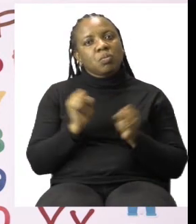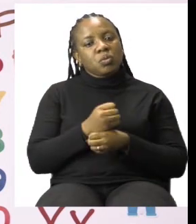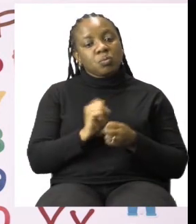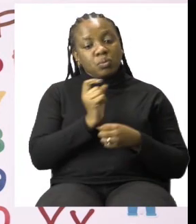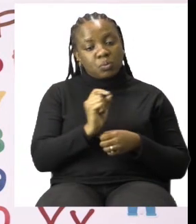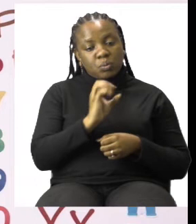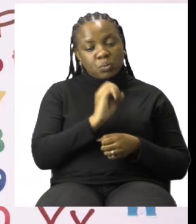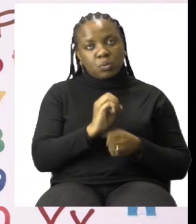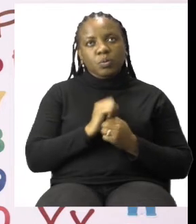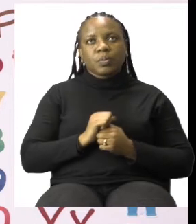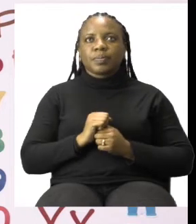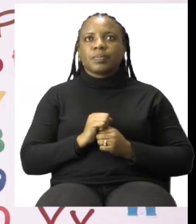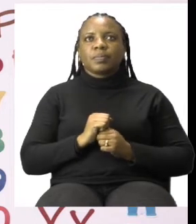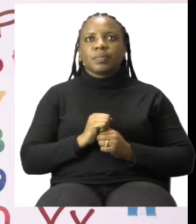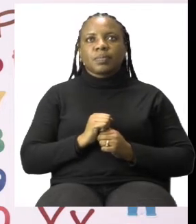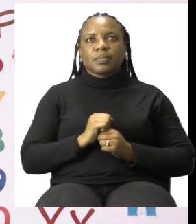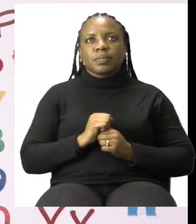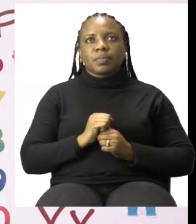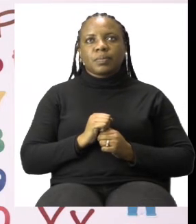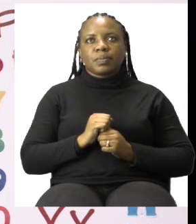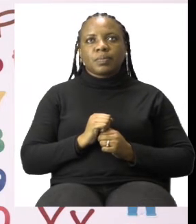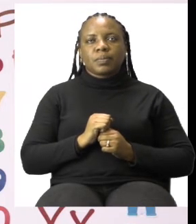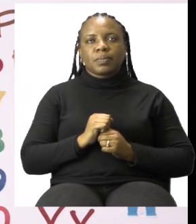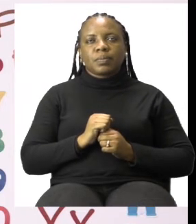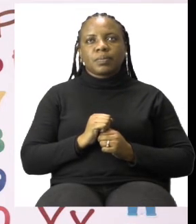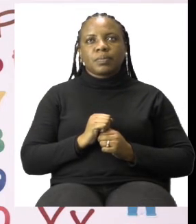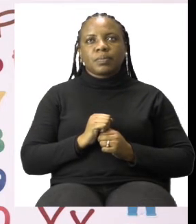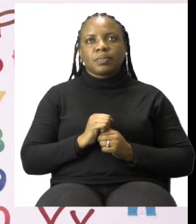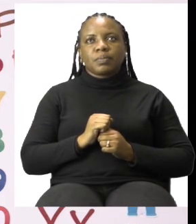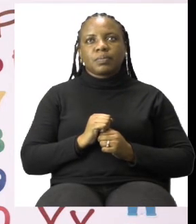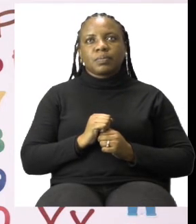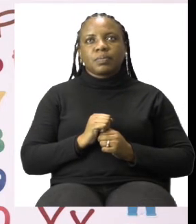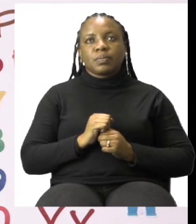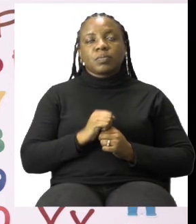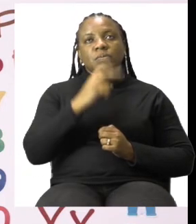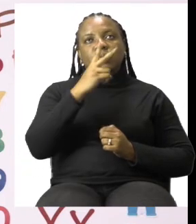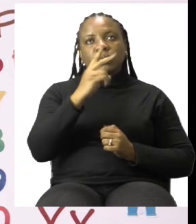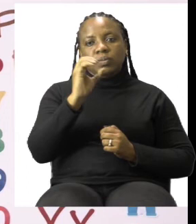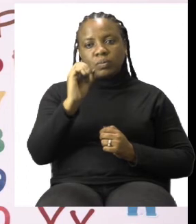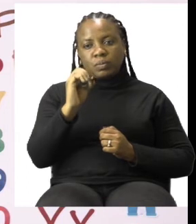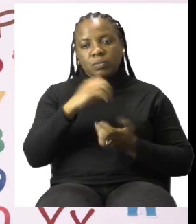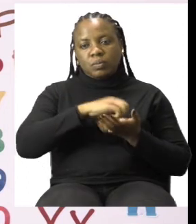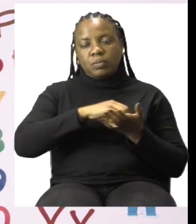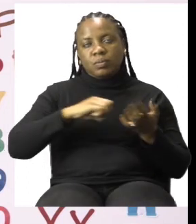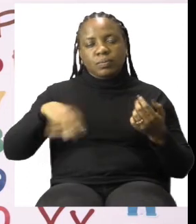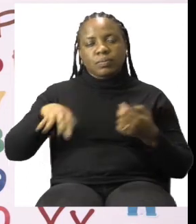digit here, we don't need to put our 0. Which means 20